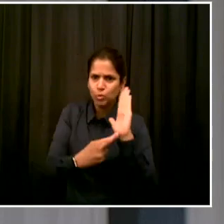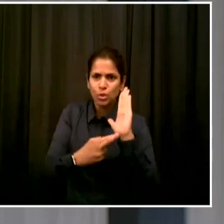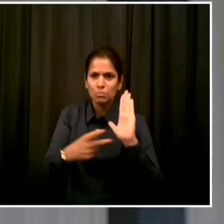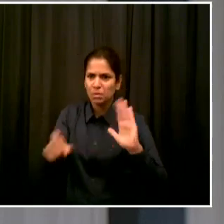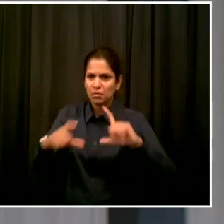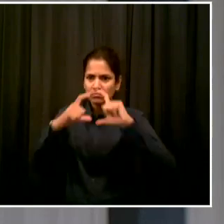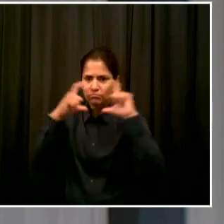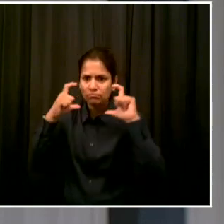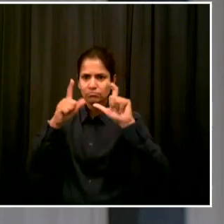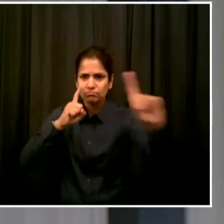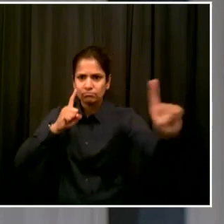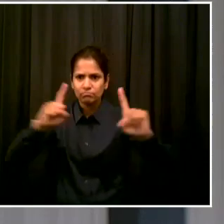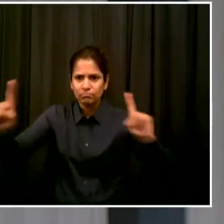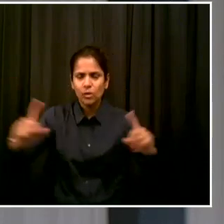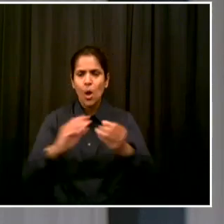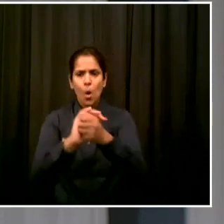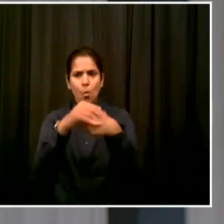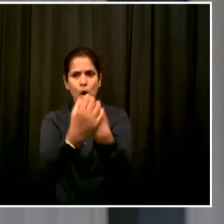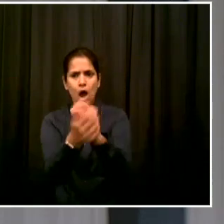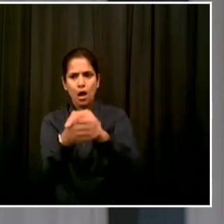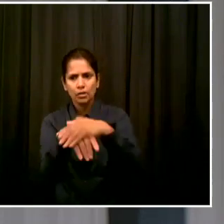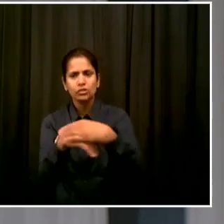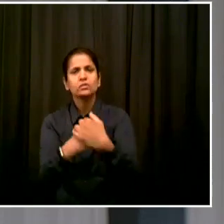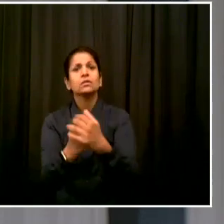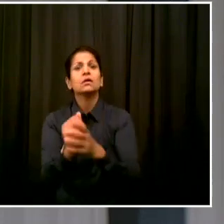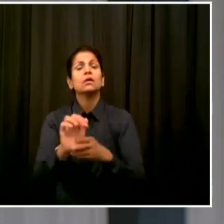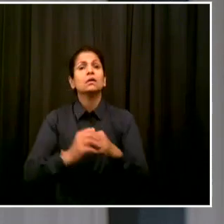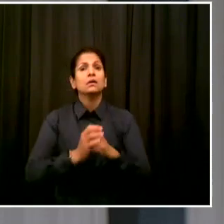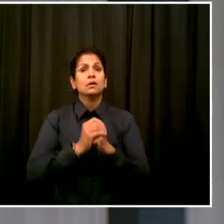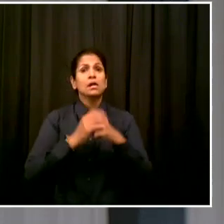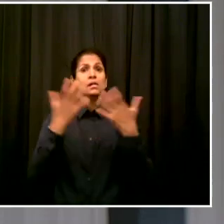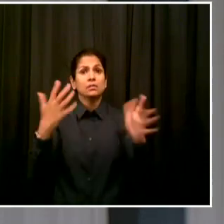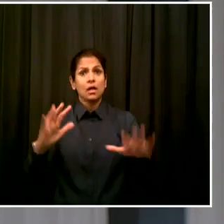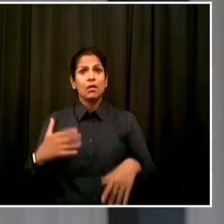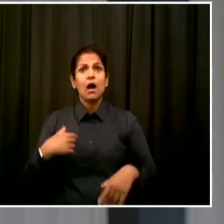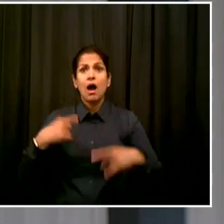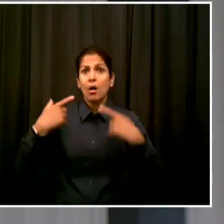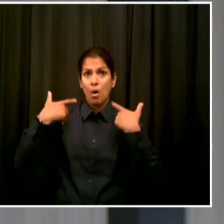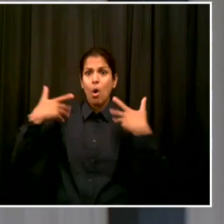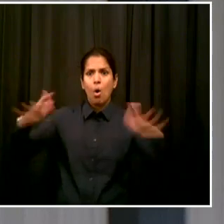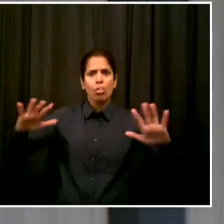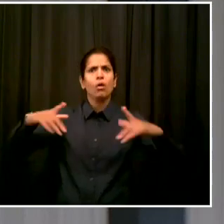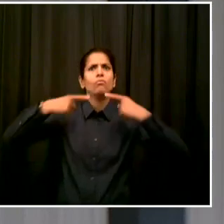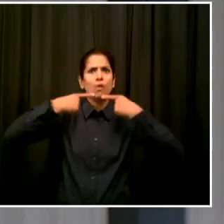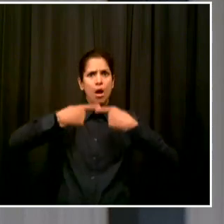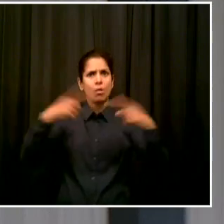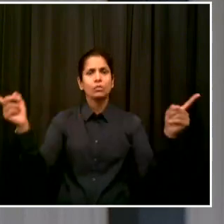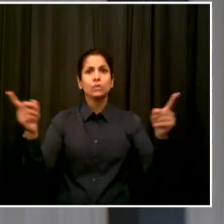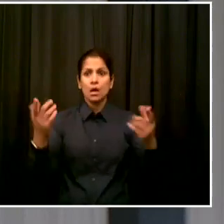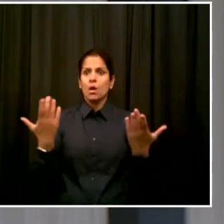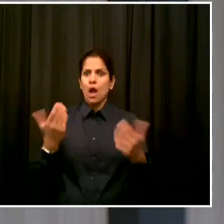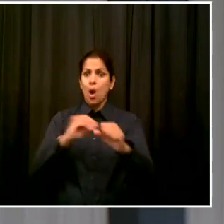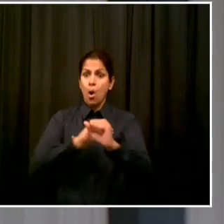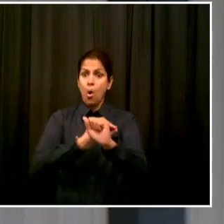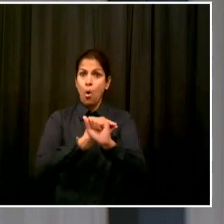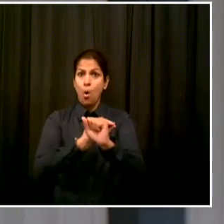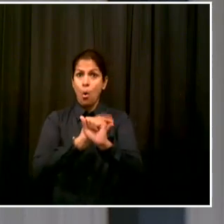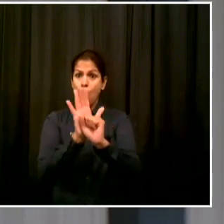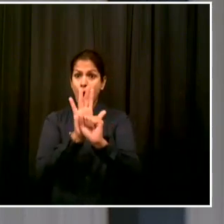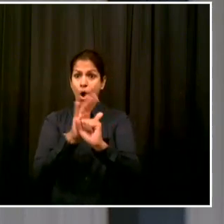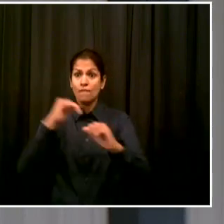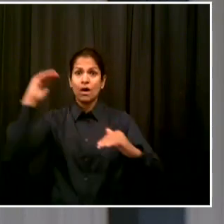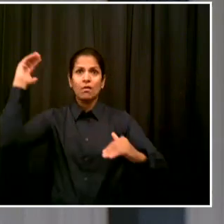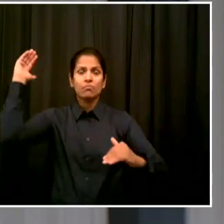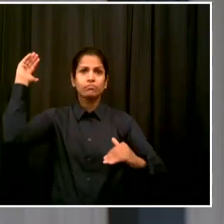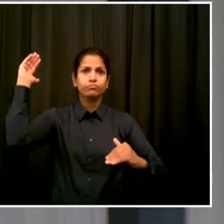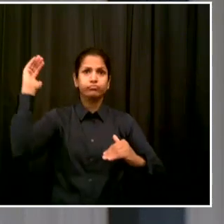the capacity at our cooling centers so we can follow those standard protocols that we ask everybody to do, every New Yorker to do every day. So